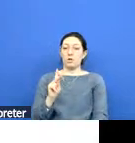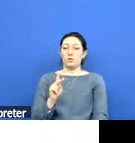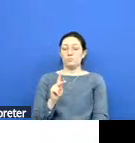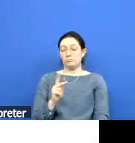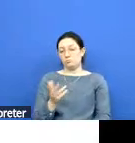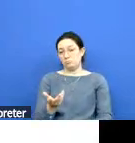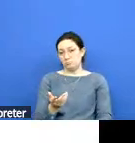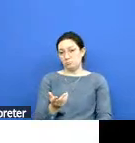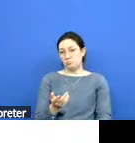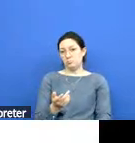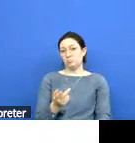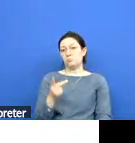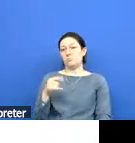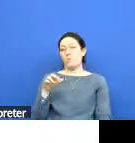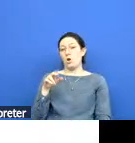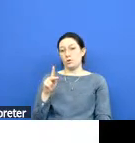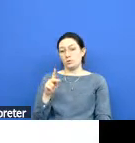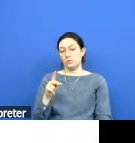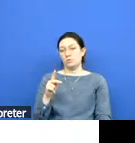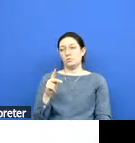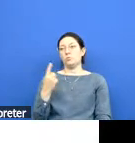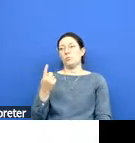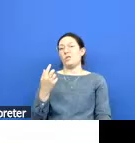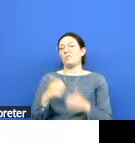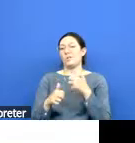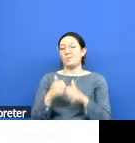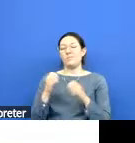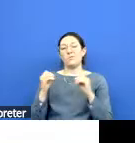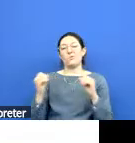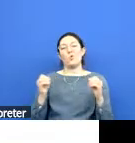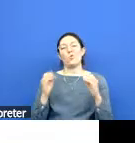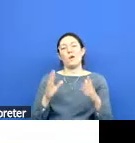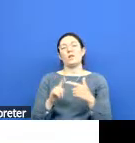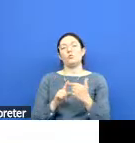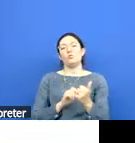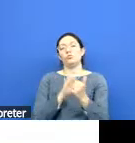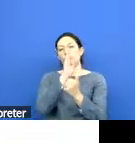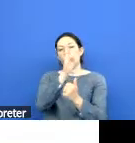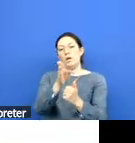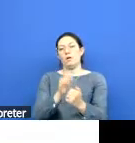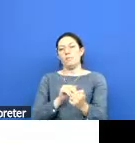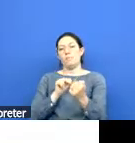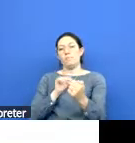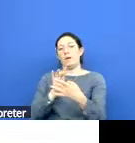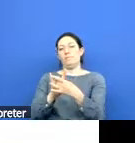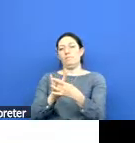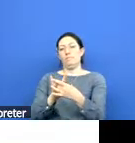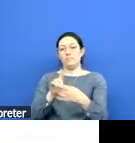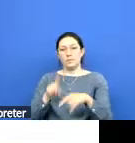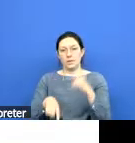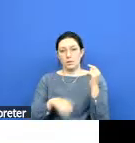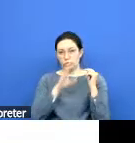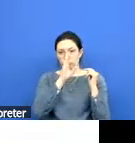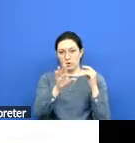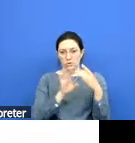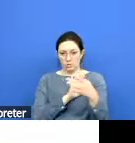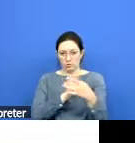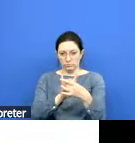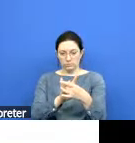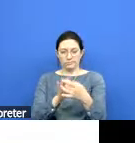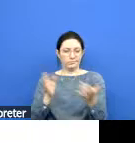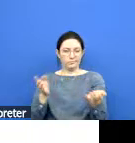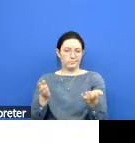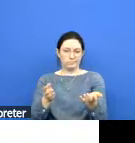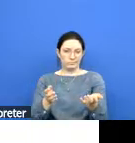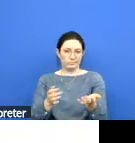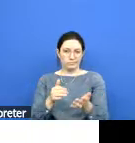there isn't a way to bring that straight across. To go straight across, which is how that intersection would make sense, I'd be